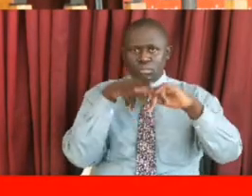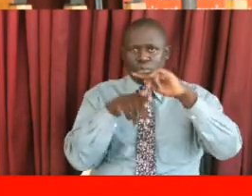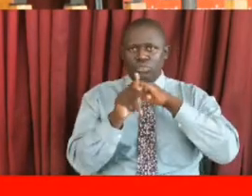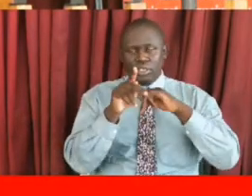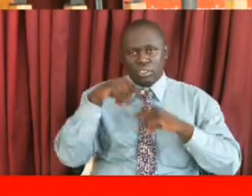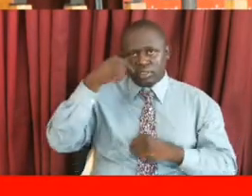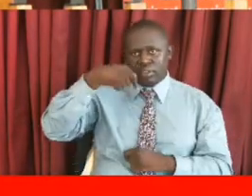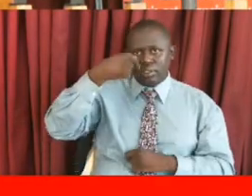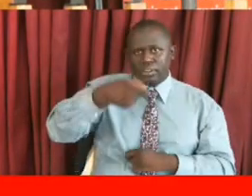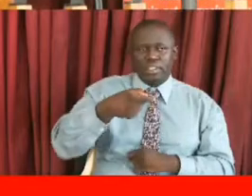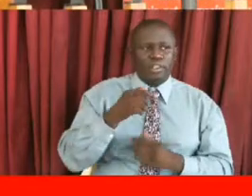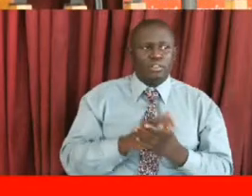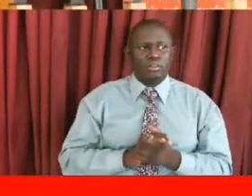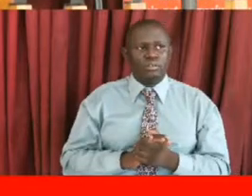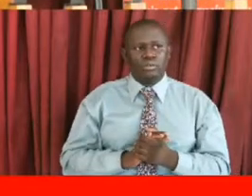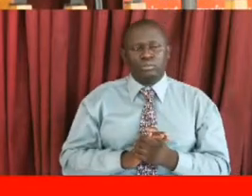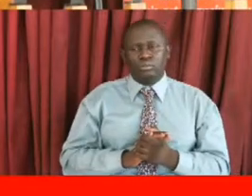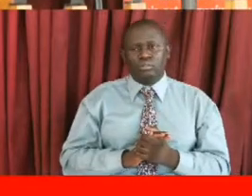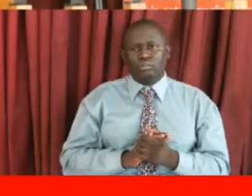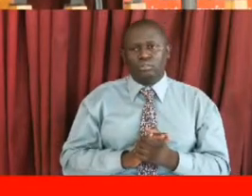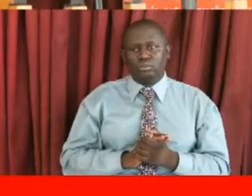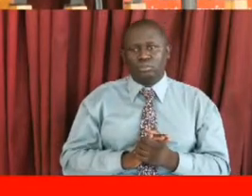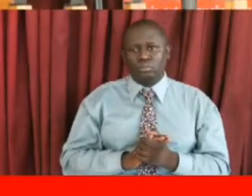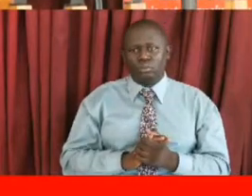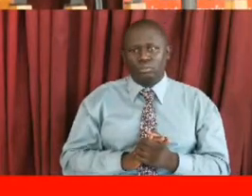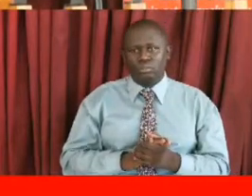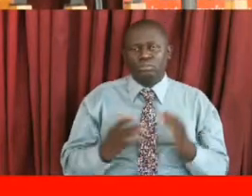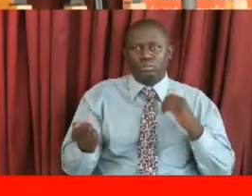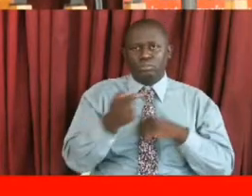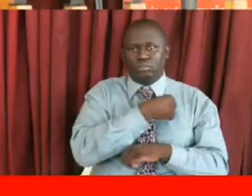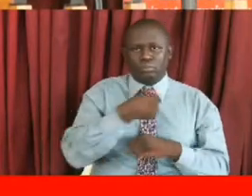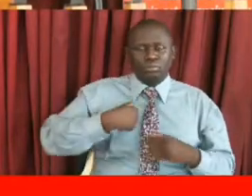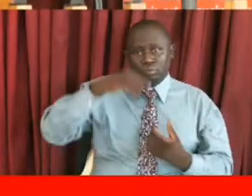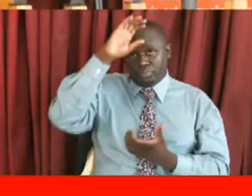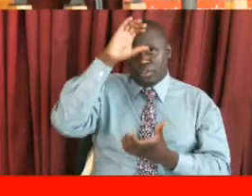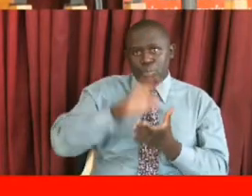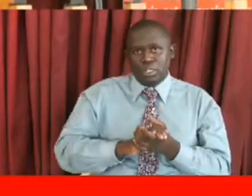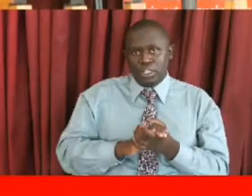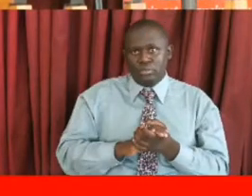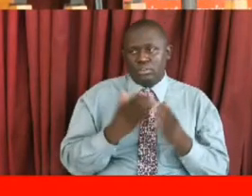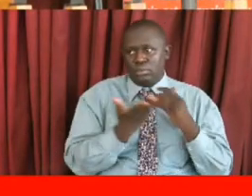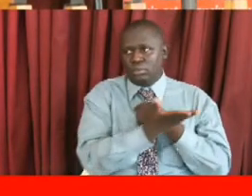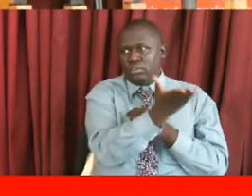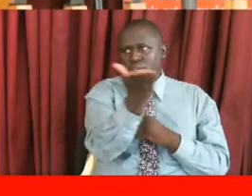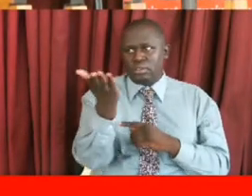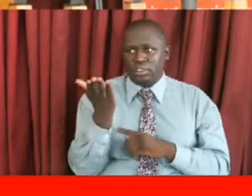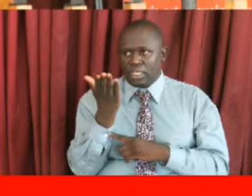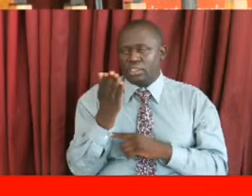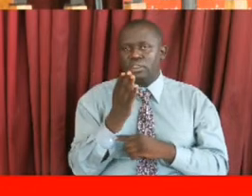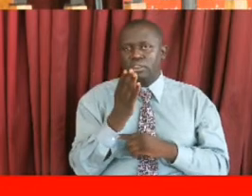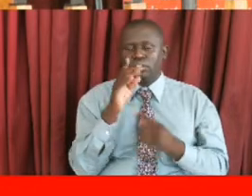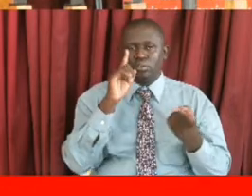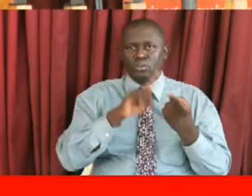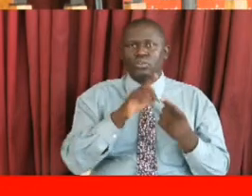slide 44 We Believe if there is to be a